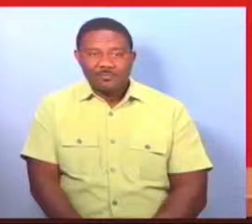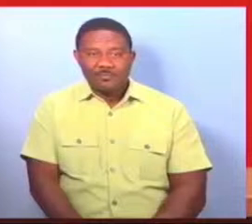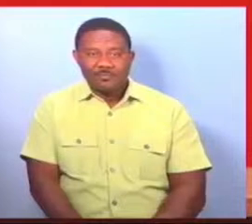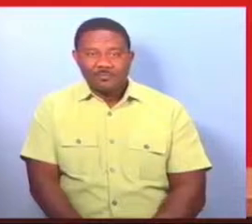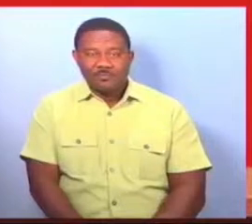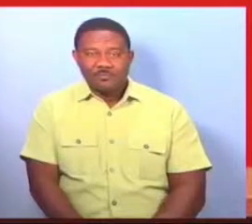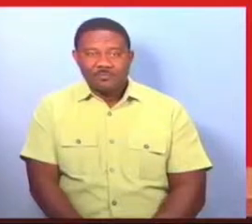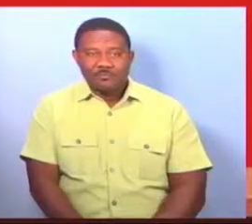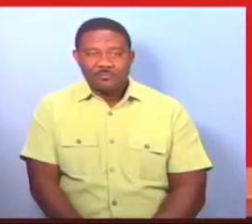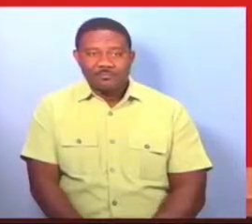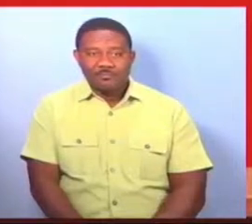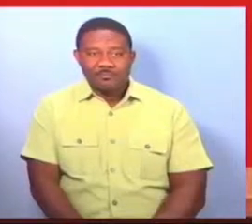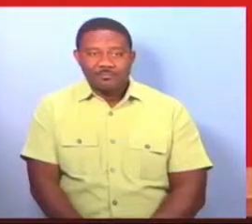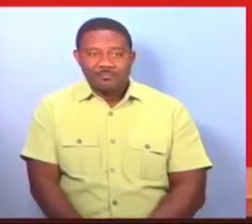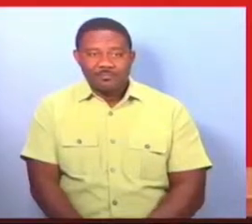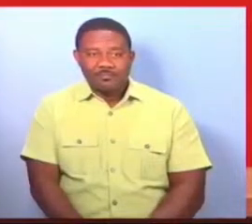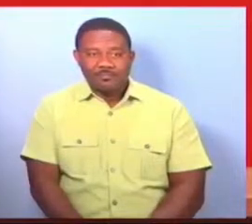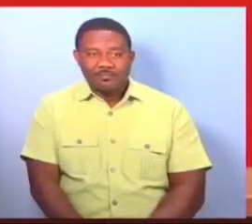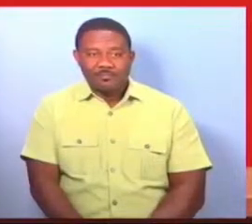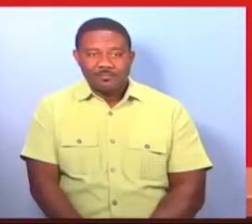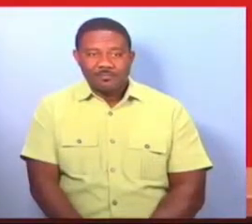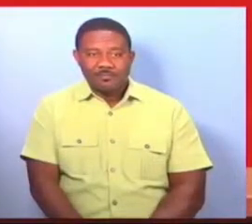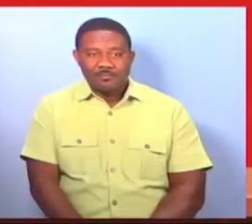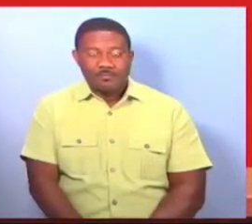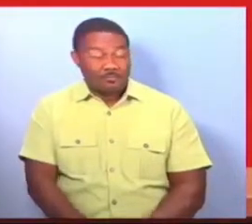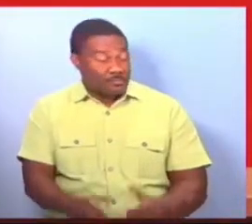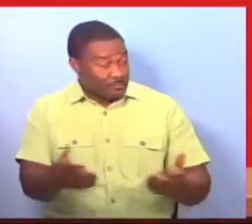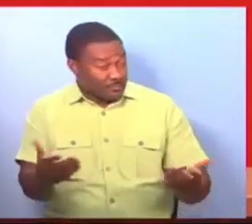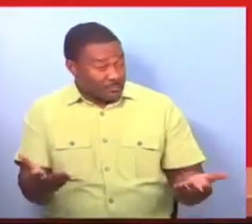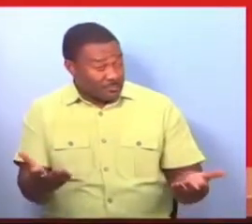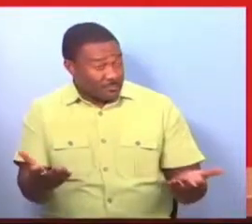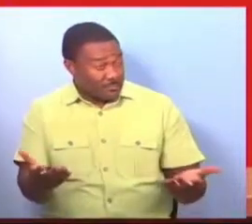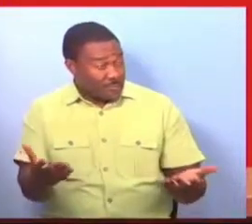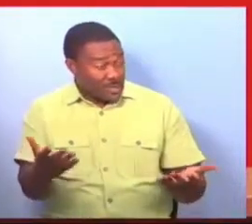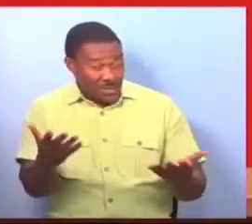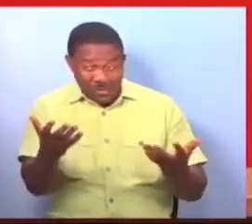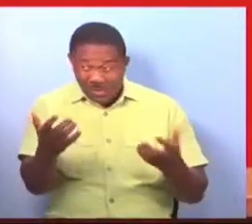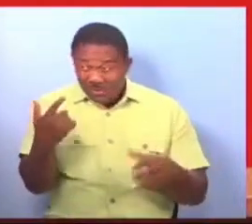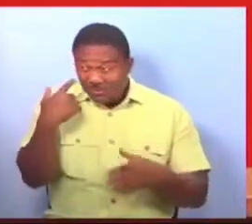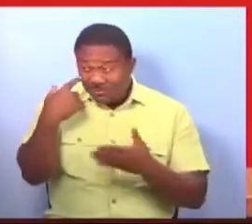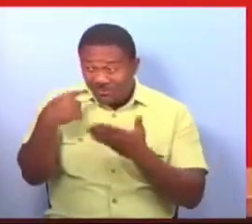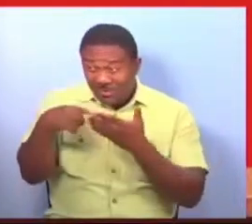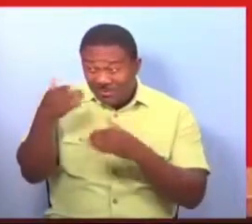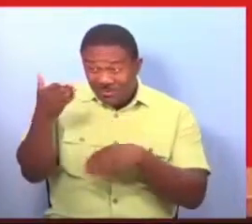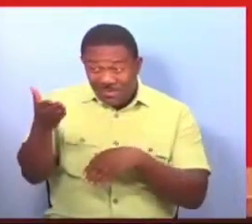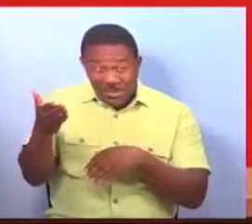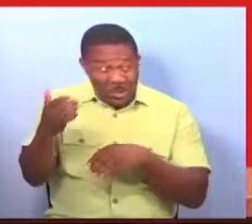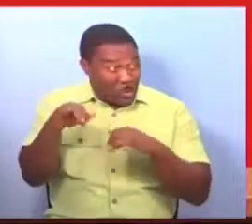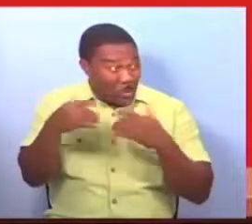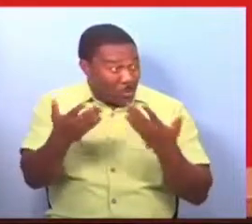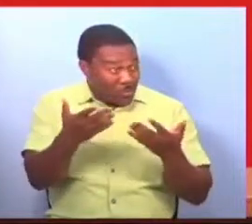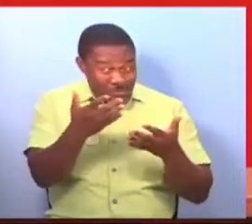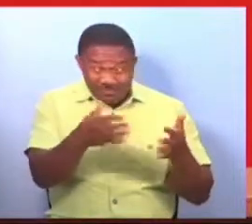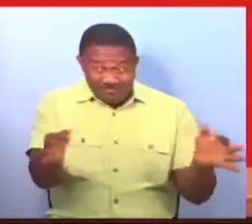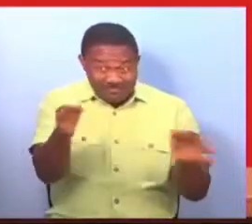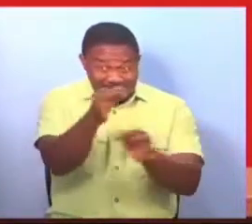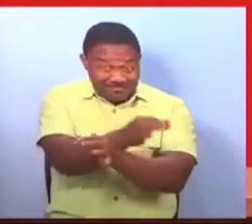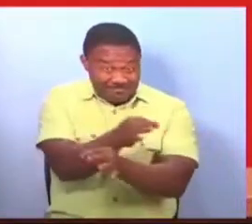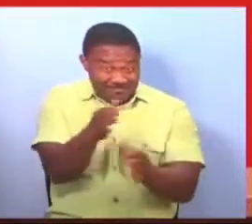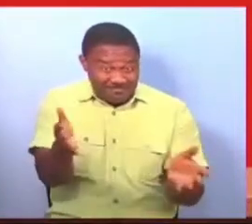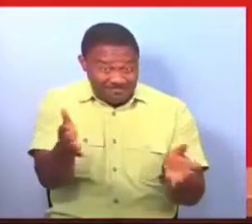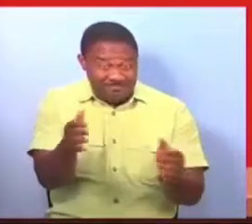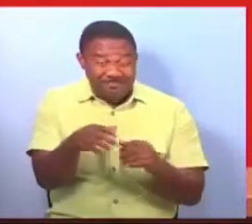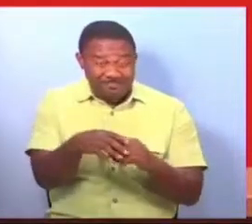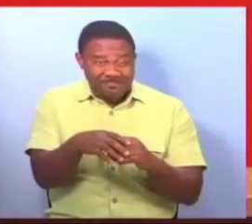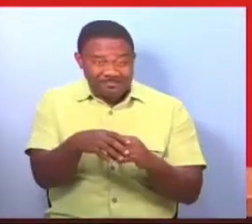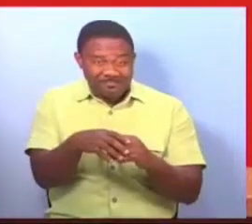Mr. Speaker, So, Honorable Anyimedu, do you want me to recognize him before him, or you are giving him your opportunity? Mr. Speaker, that is what I